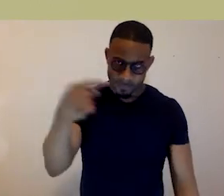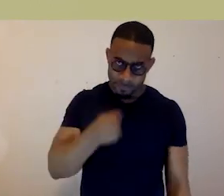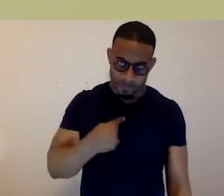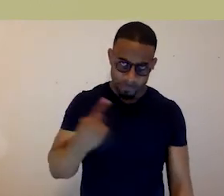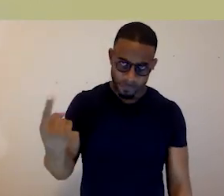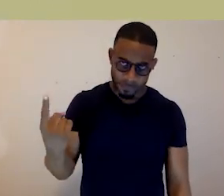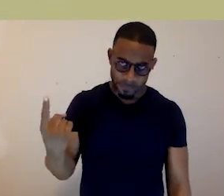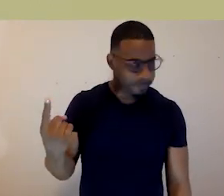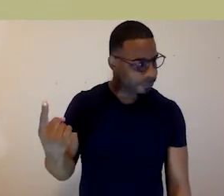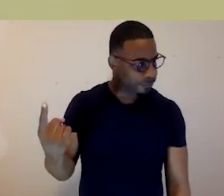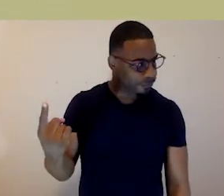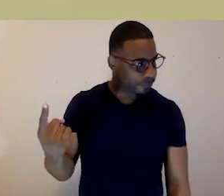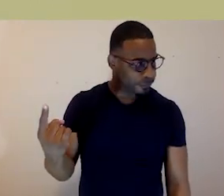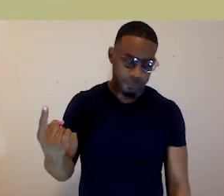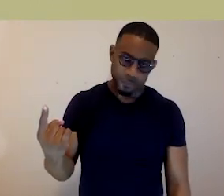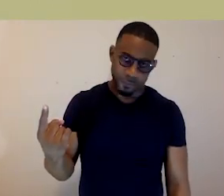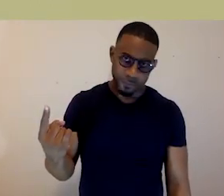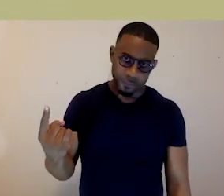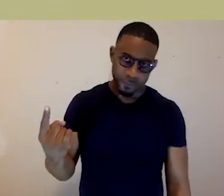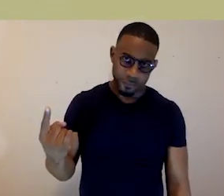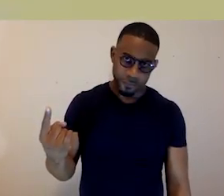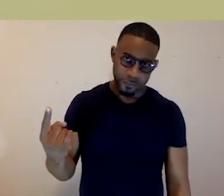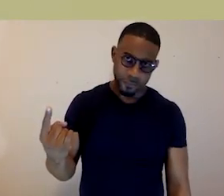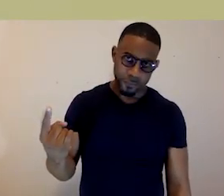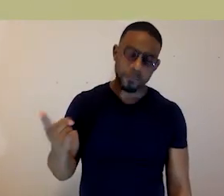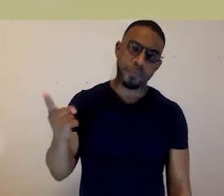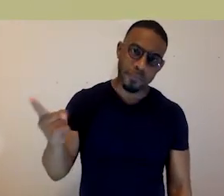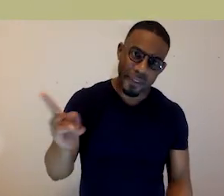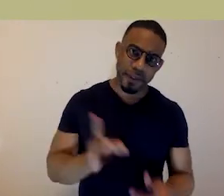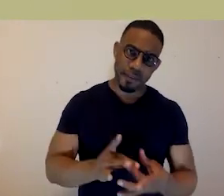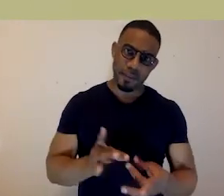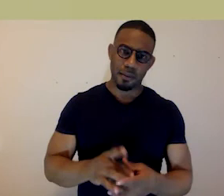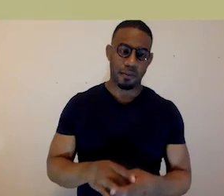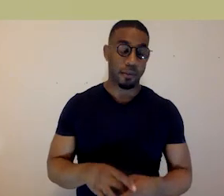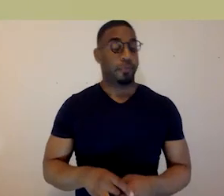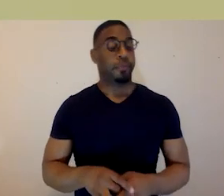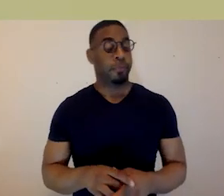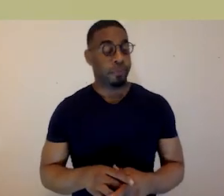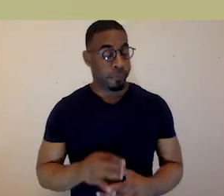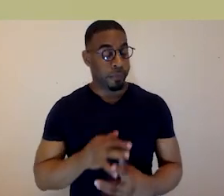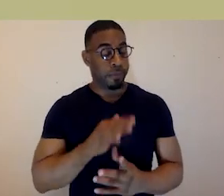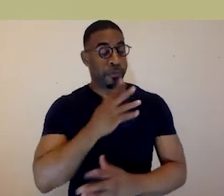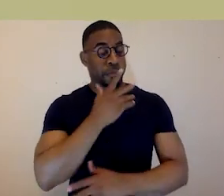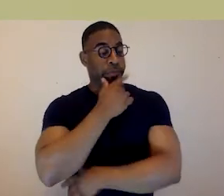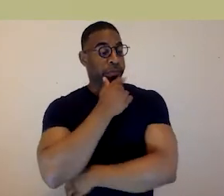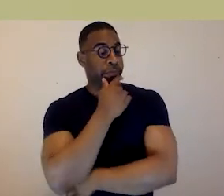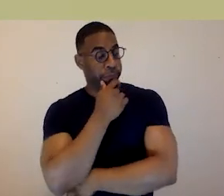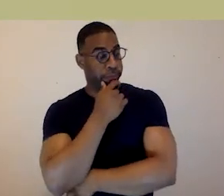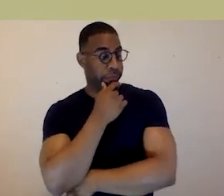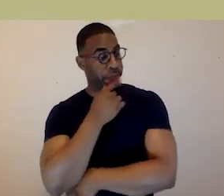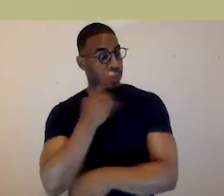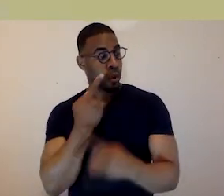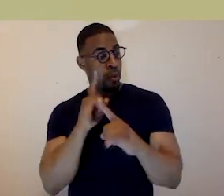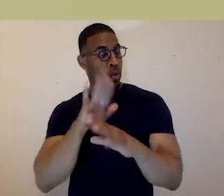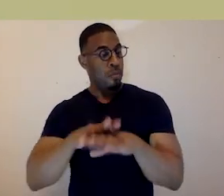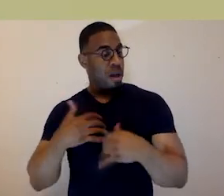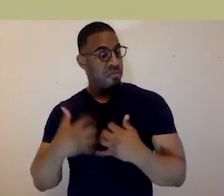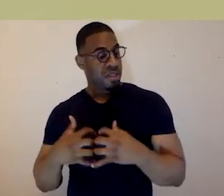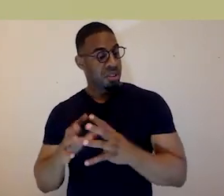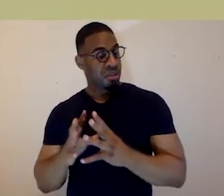said to me. He said, well, It works on my